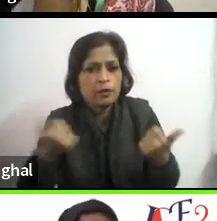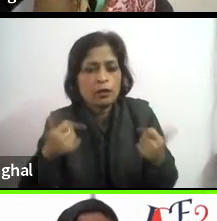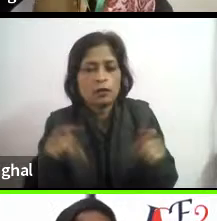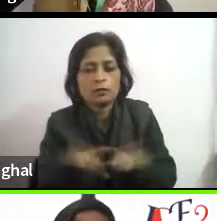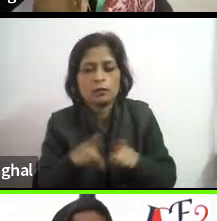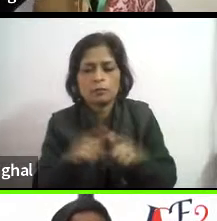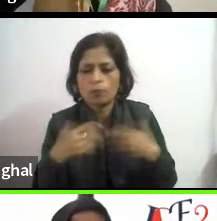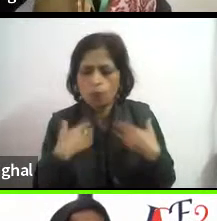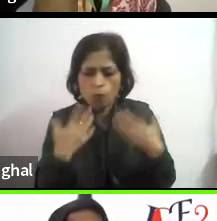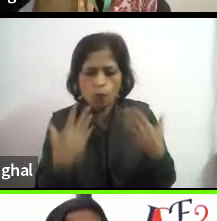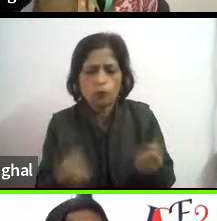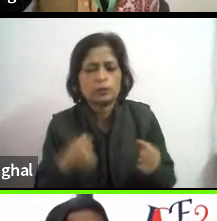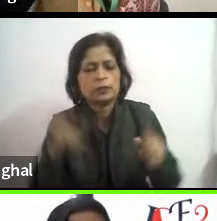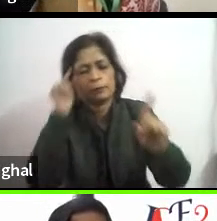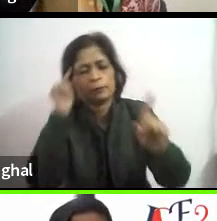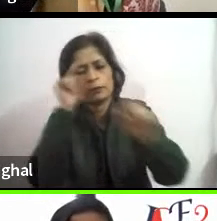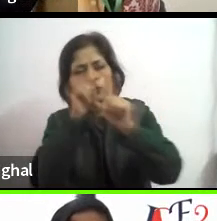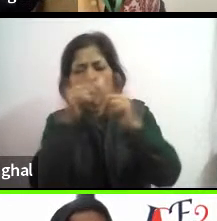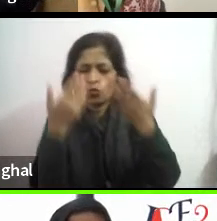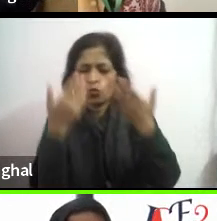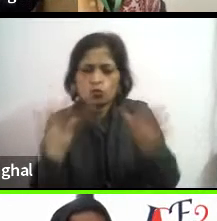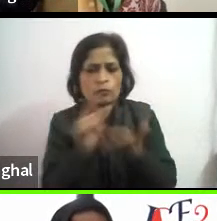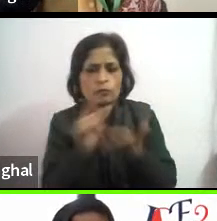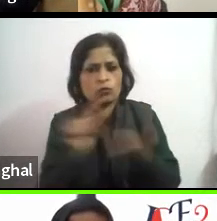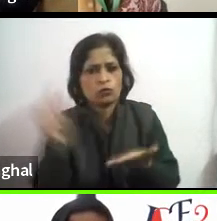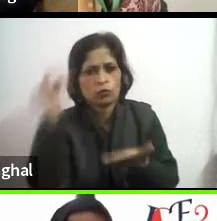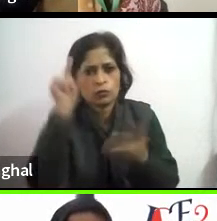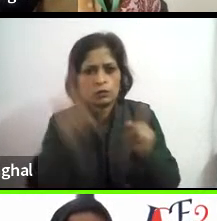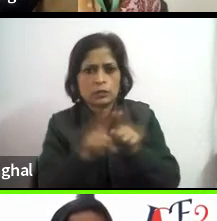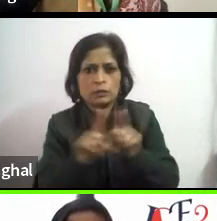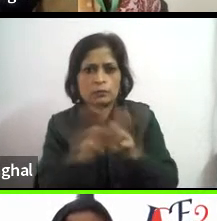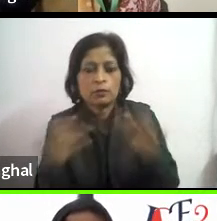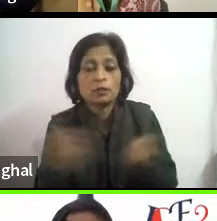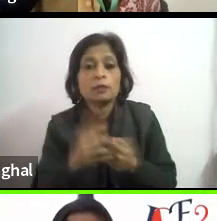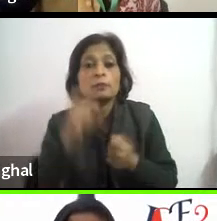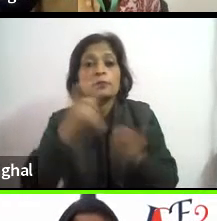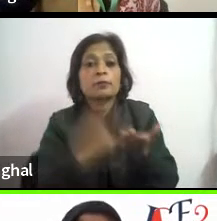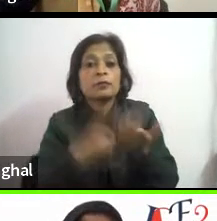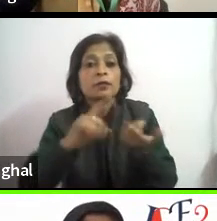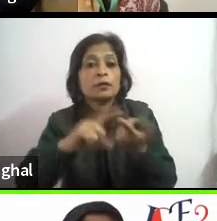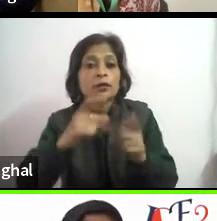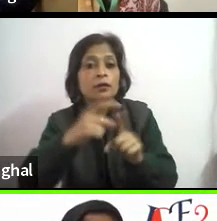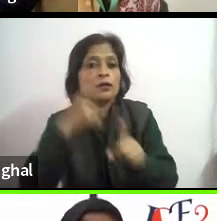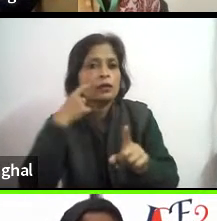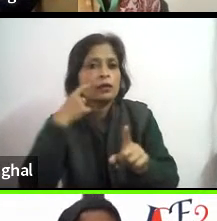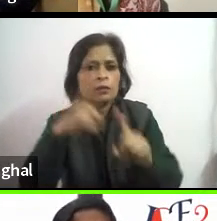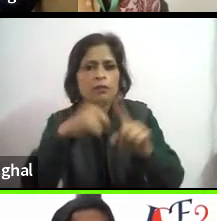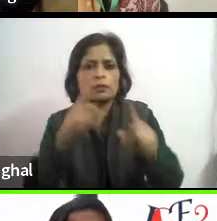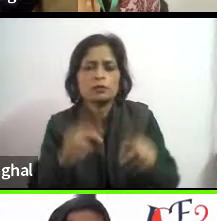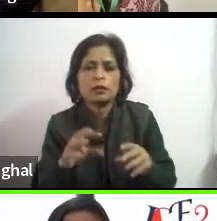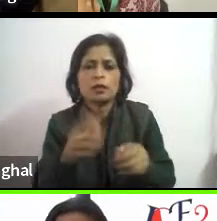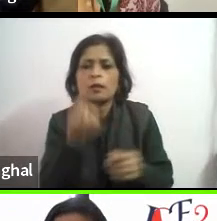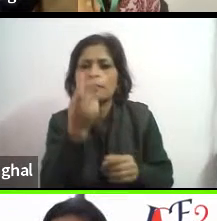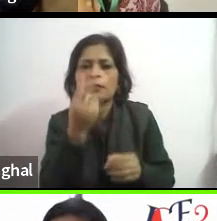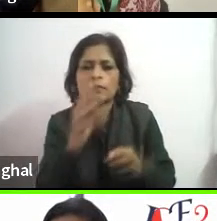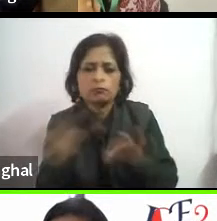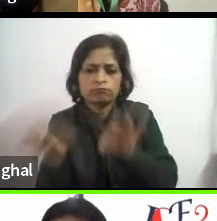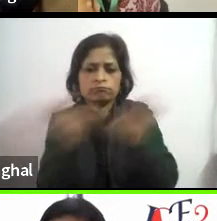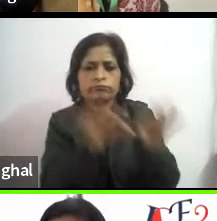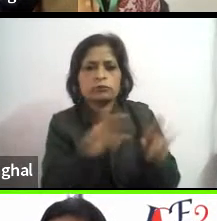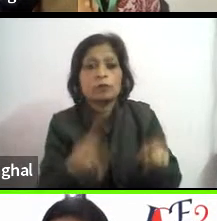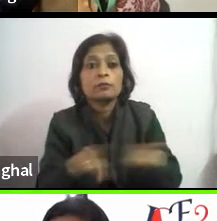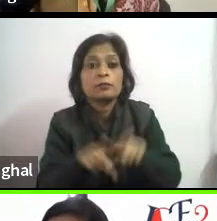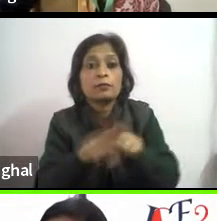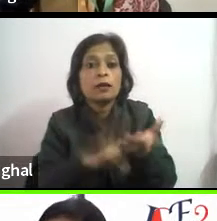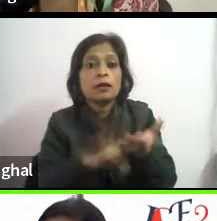we want across any university through the credit systems that has been introduced through the National Education